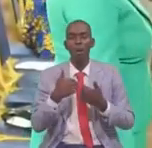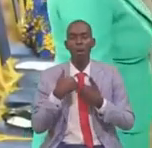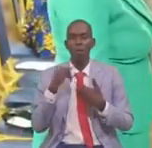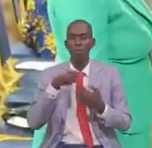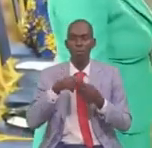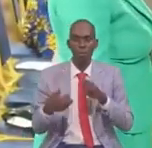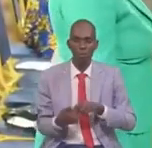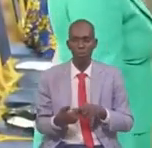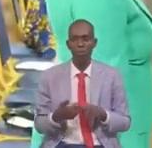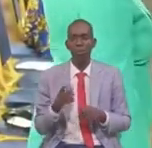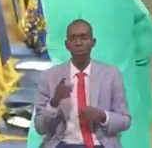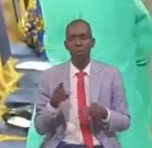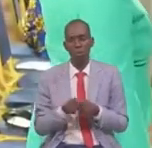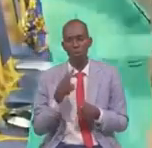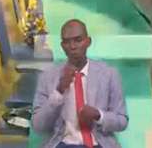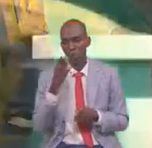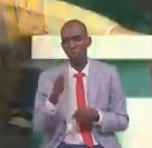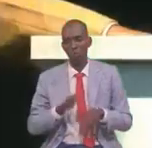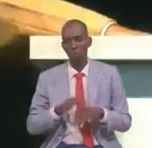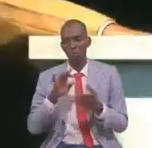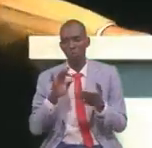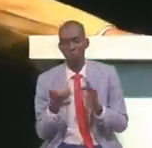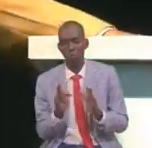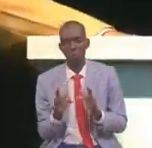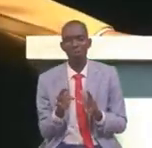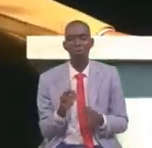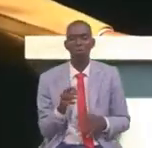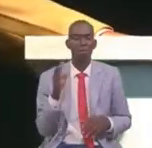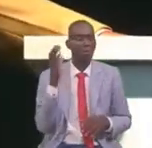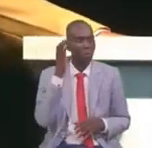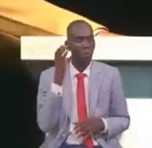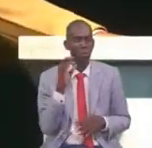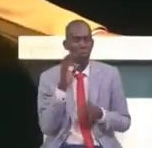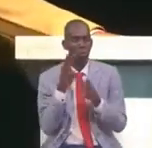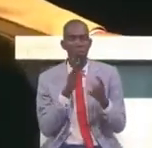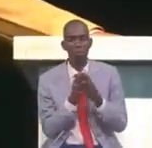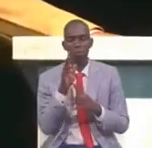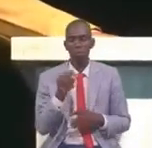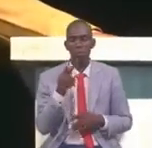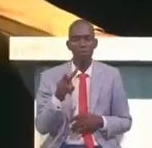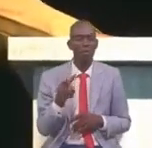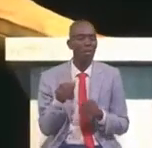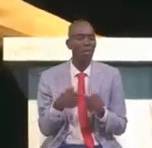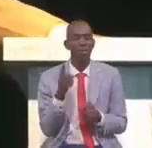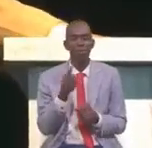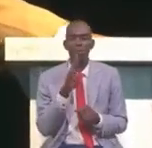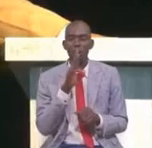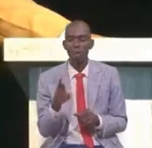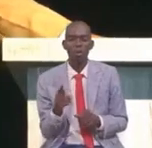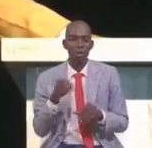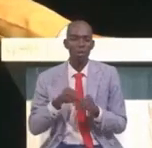online, social media, television, over the radio, anywhere you are, any part of the world,